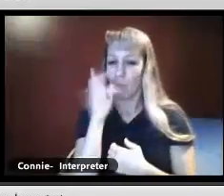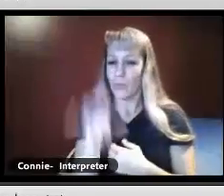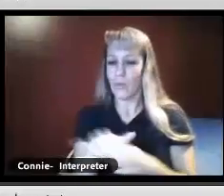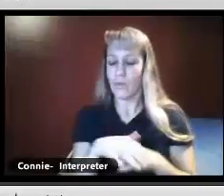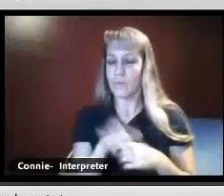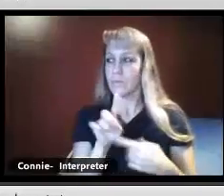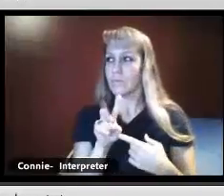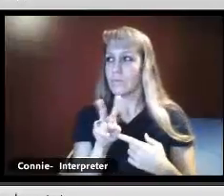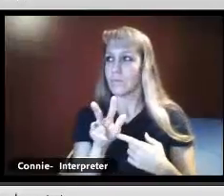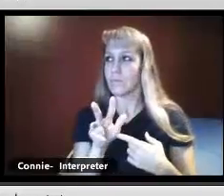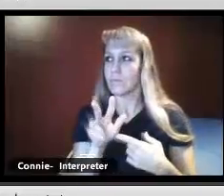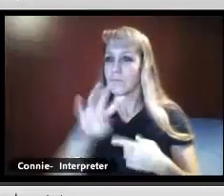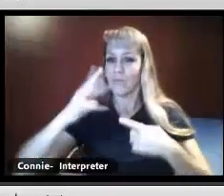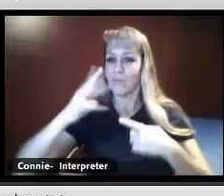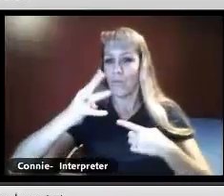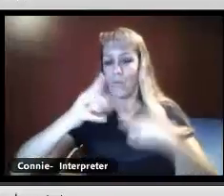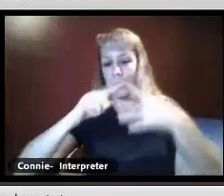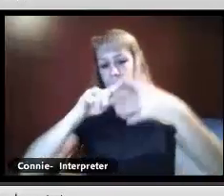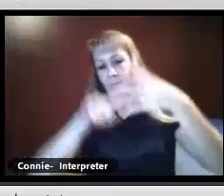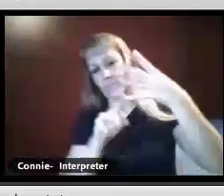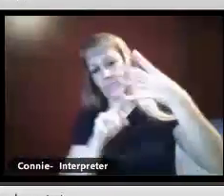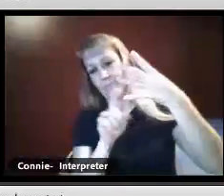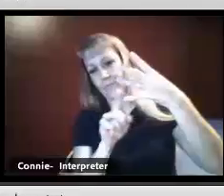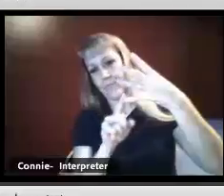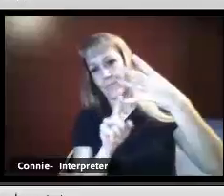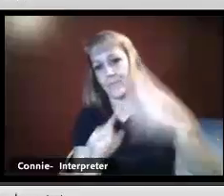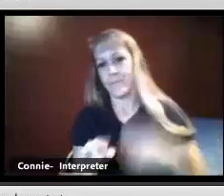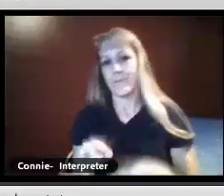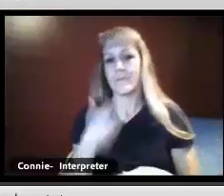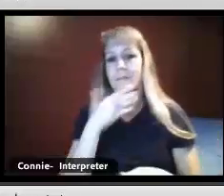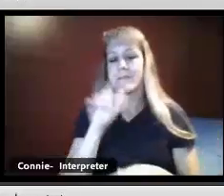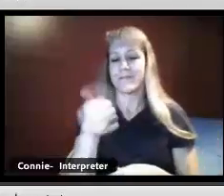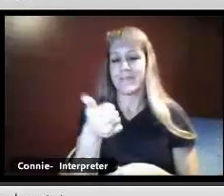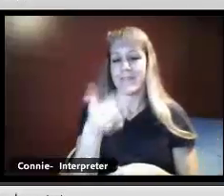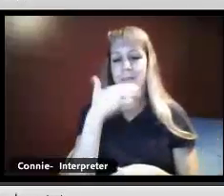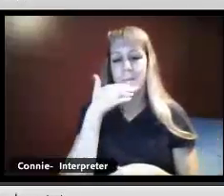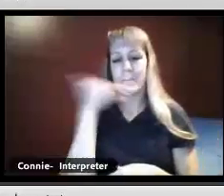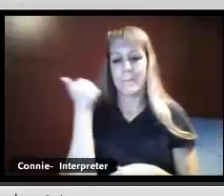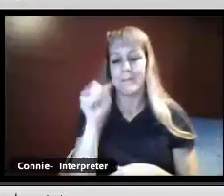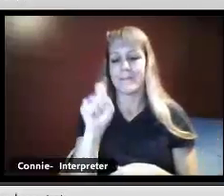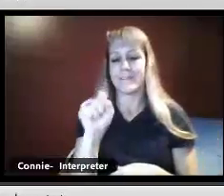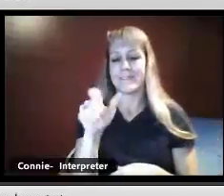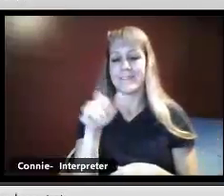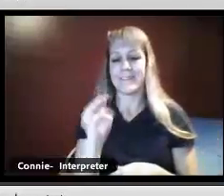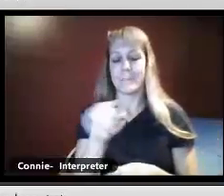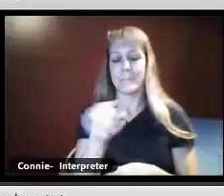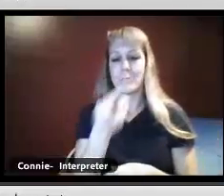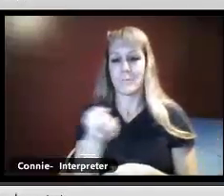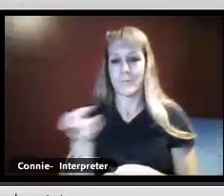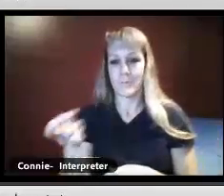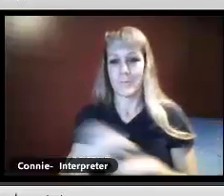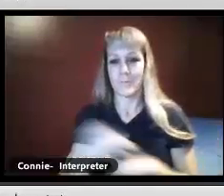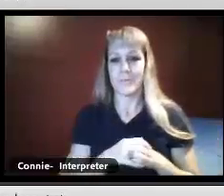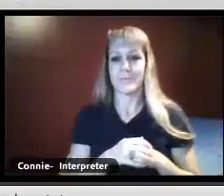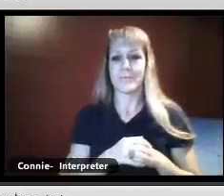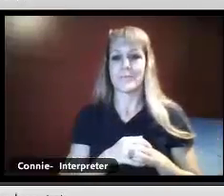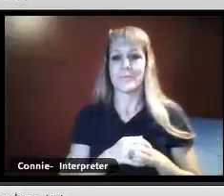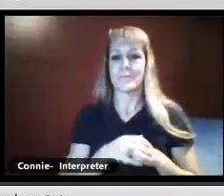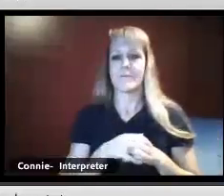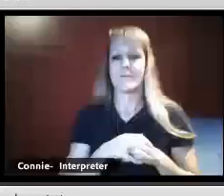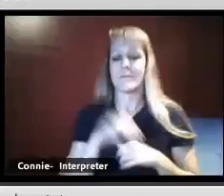three, fourth one down from the NEA, the 10 best STEM resources. Under that, Evolution